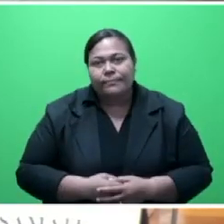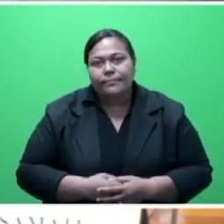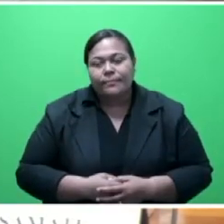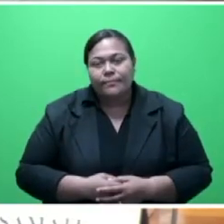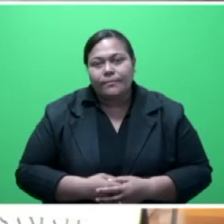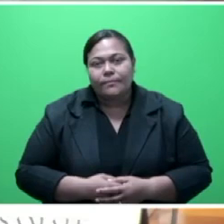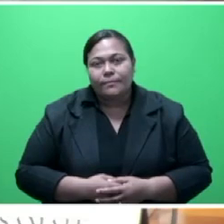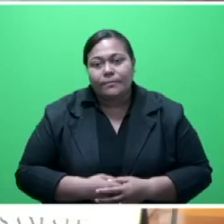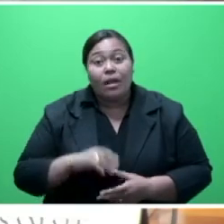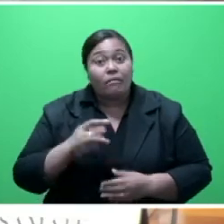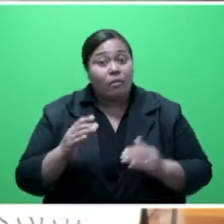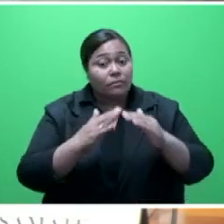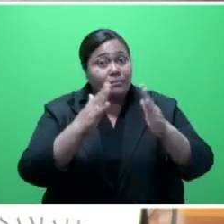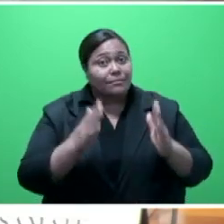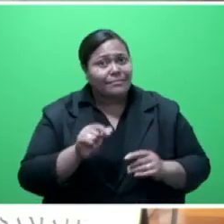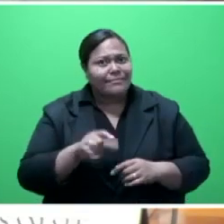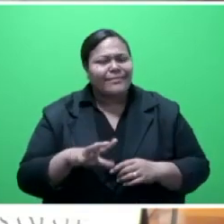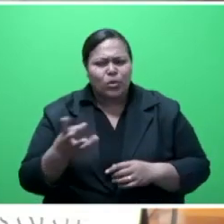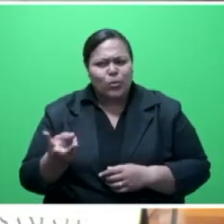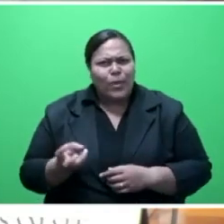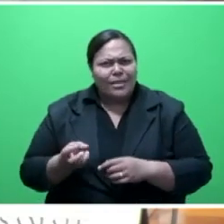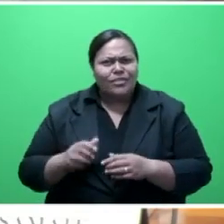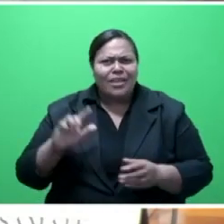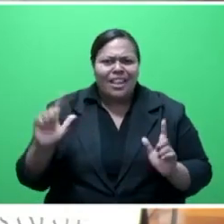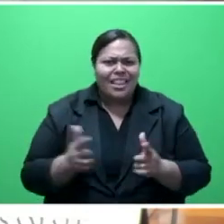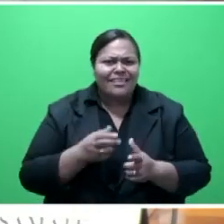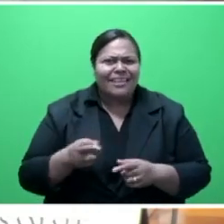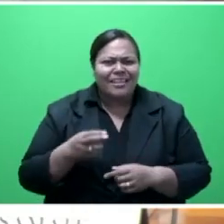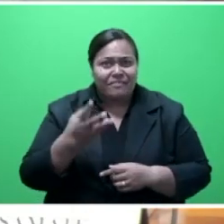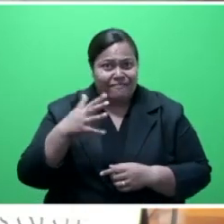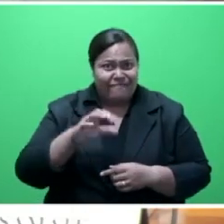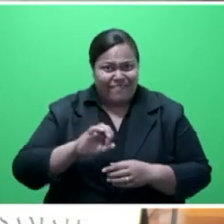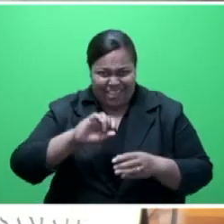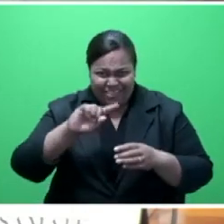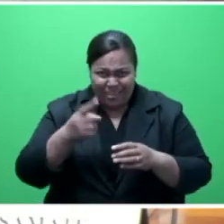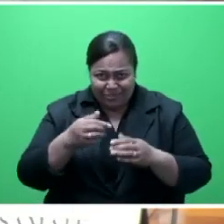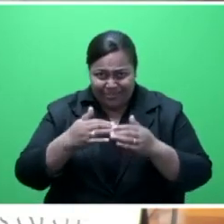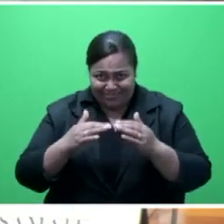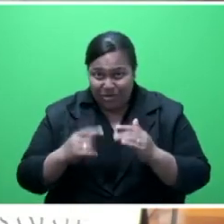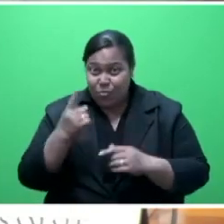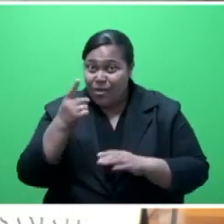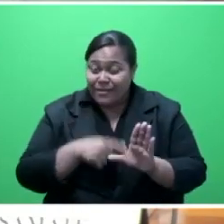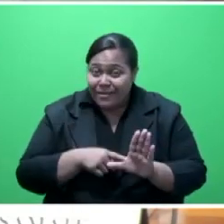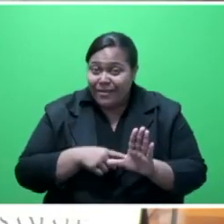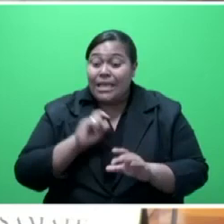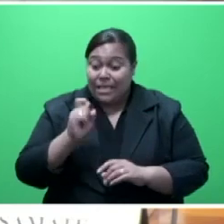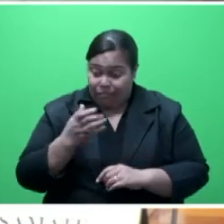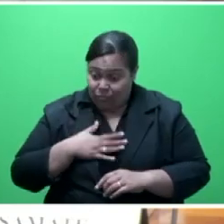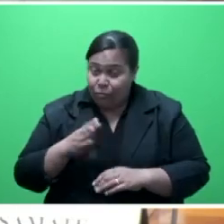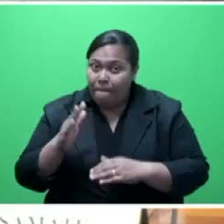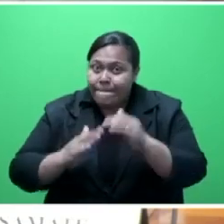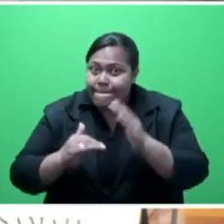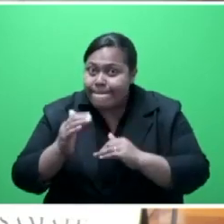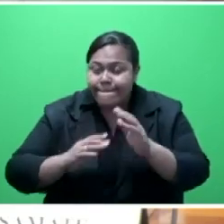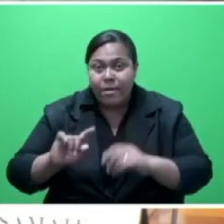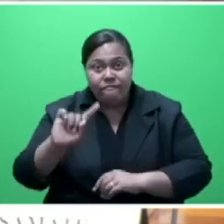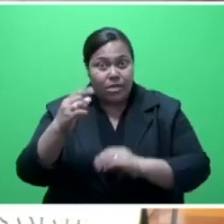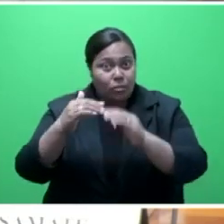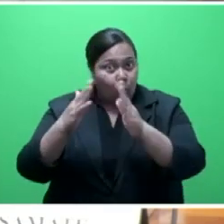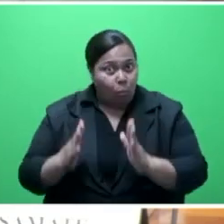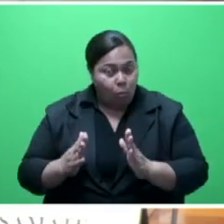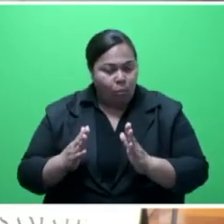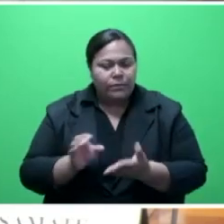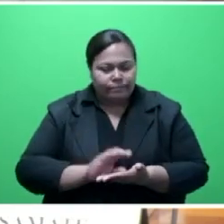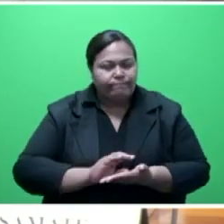For households who earn less than $50,000 a year, Mr. Speaker, sir, if they are going to build their first home, they'll be